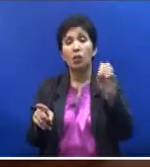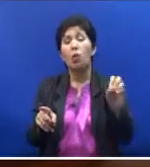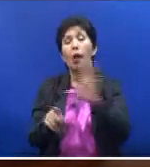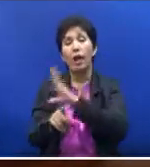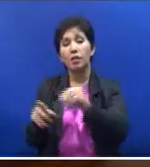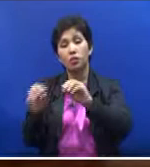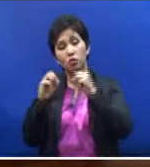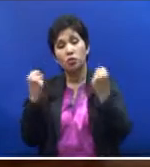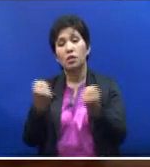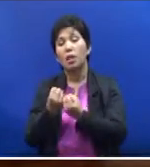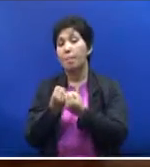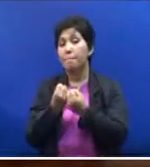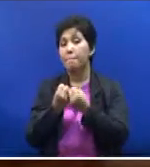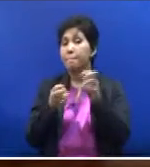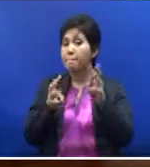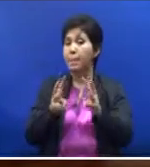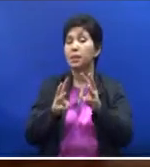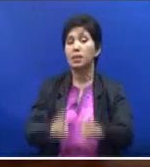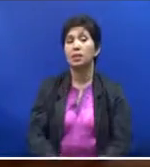also sociological method?